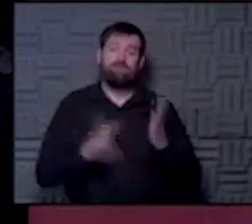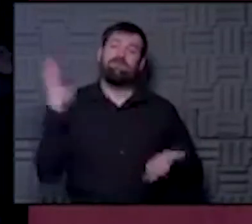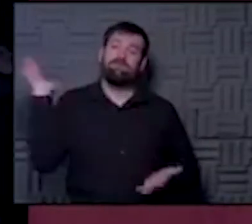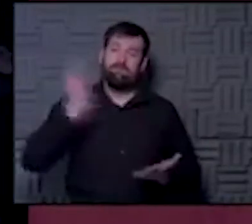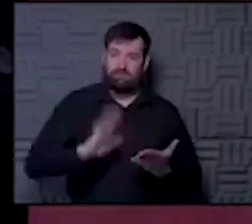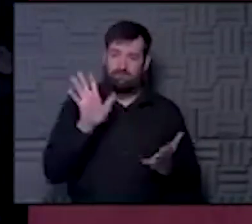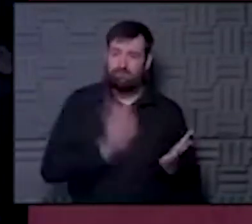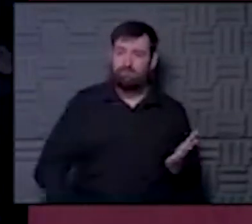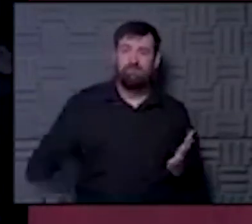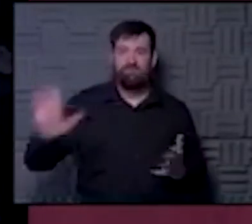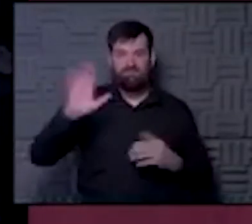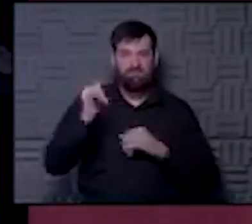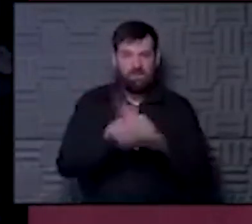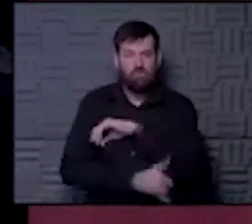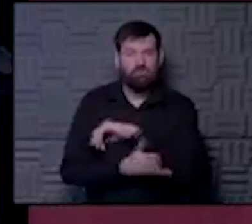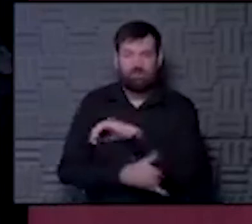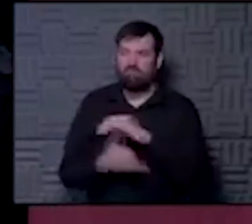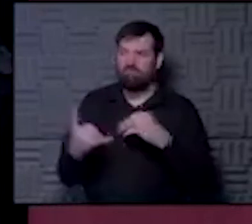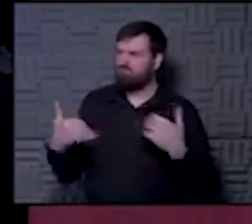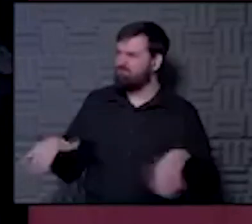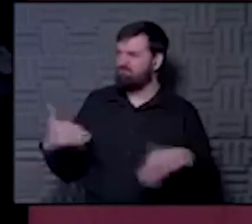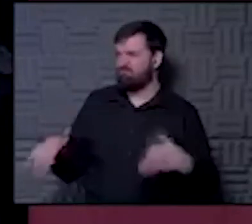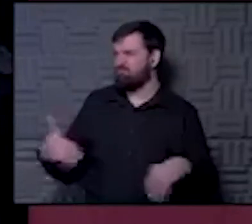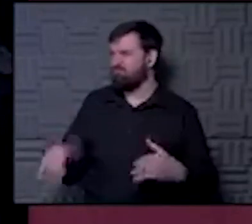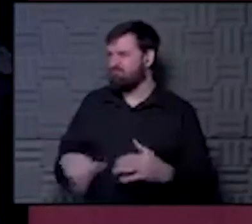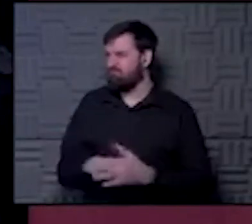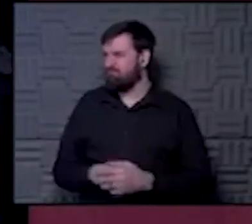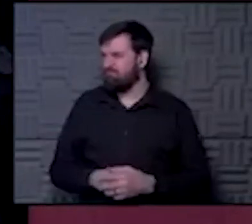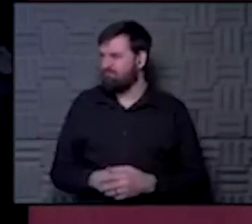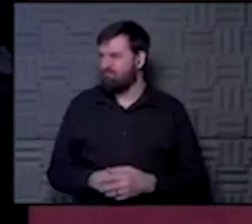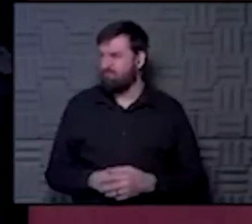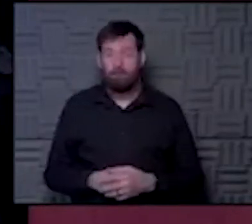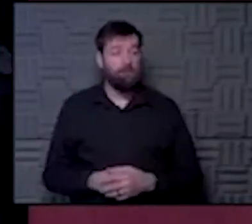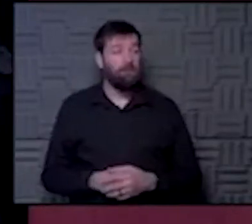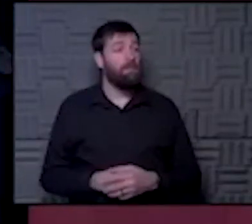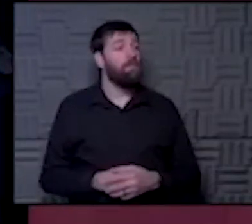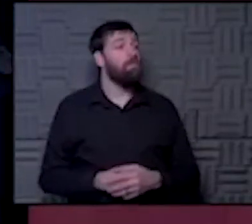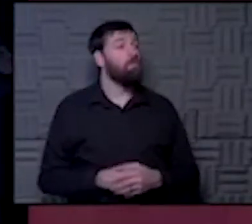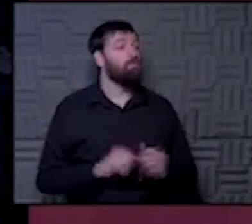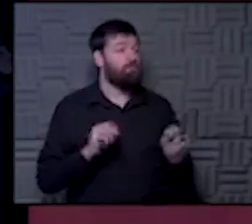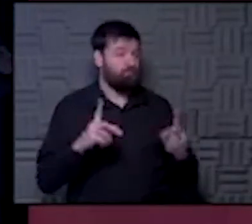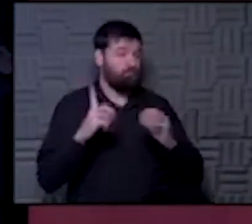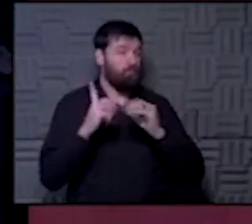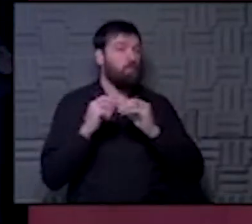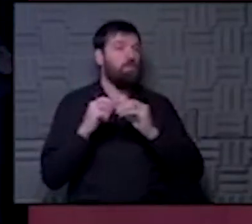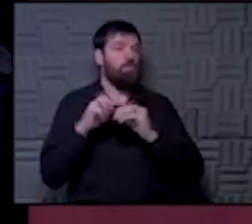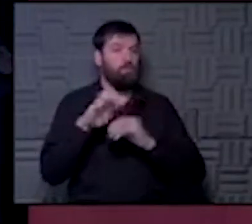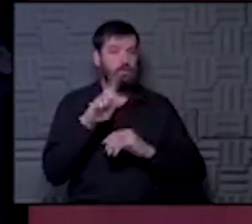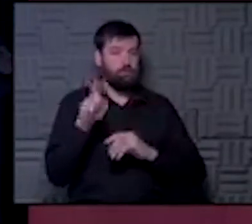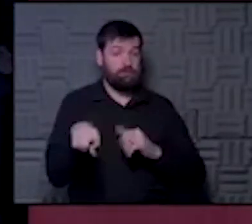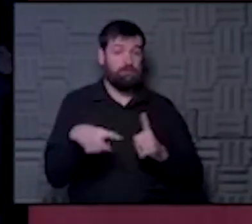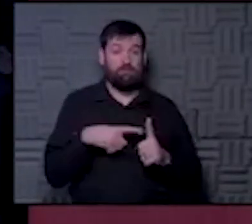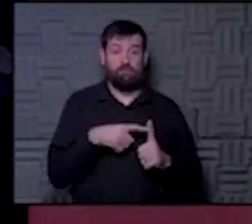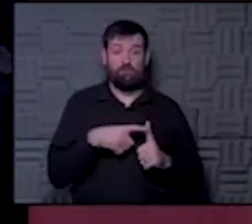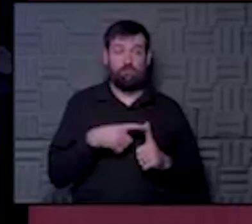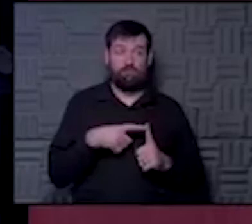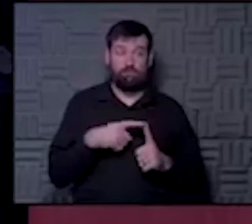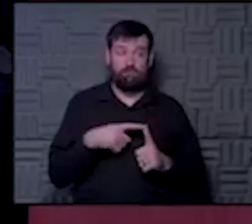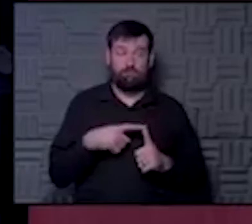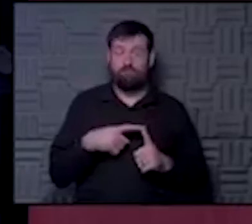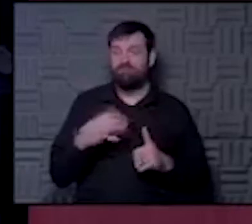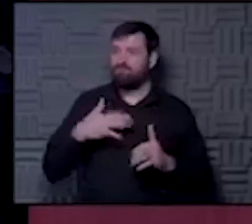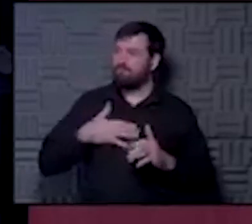country. That is a remarkable story, I think. All right, we have time for one more question, but before we do, my